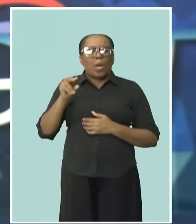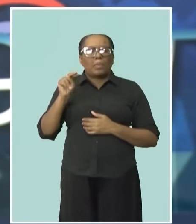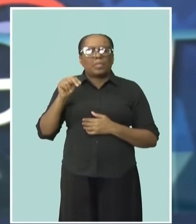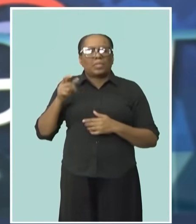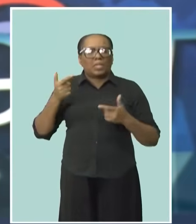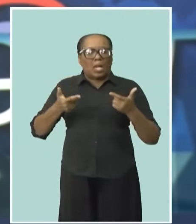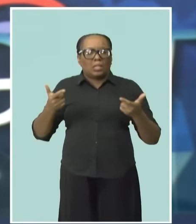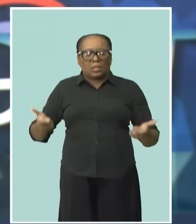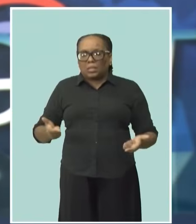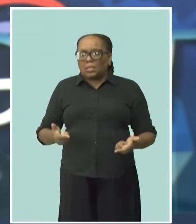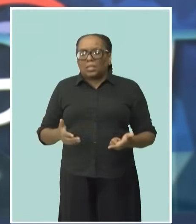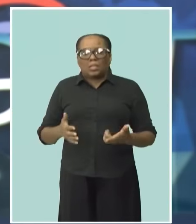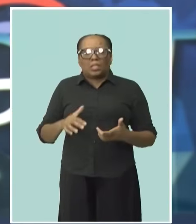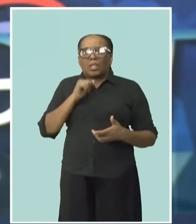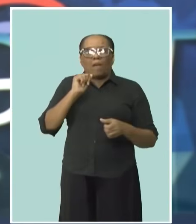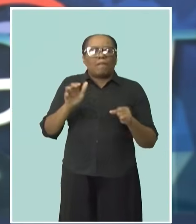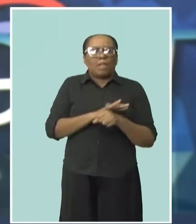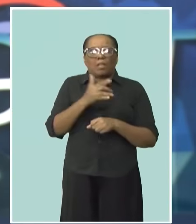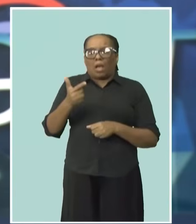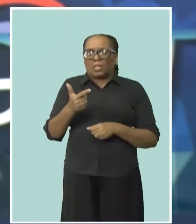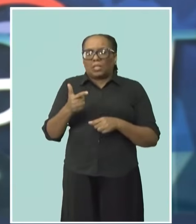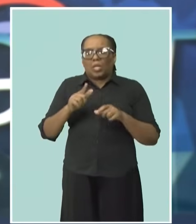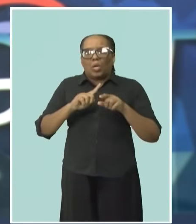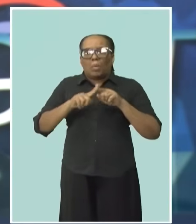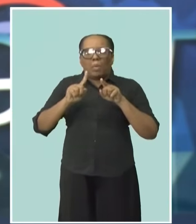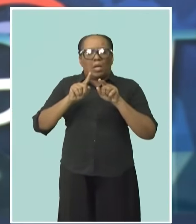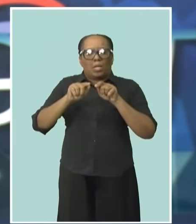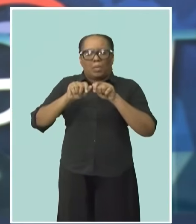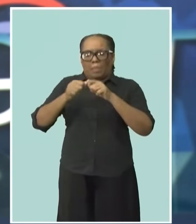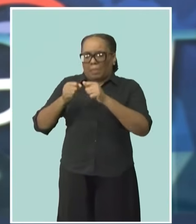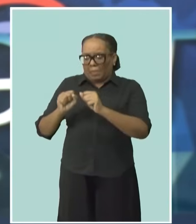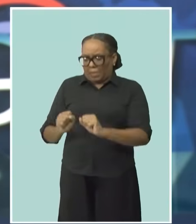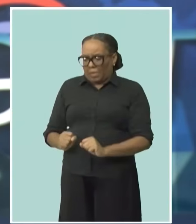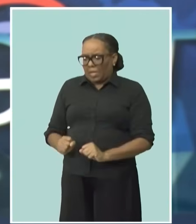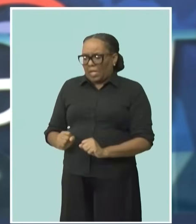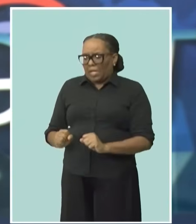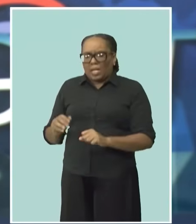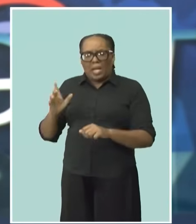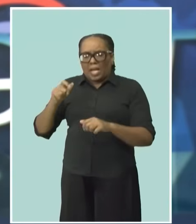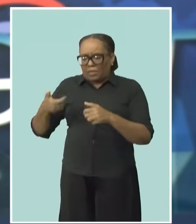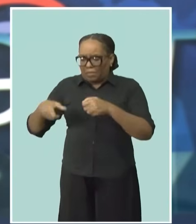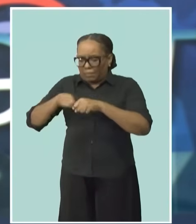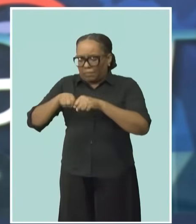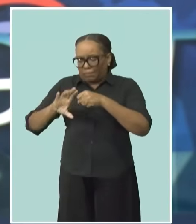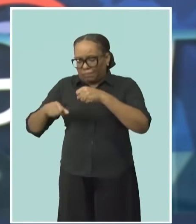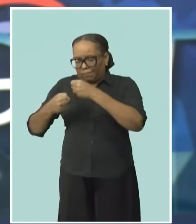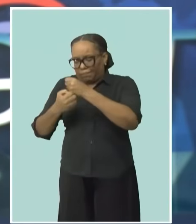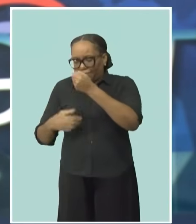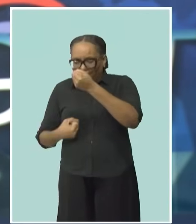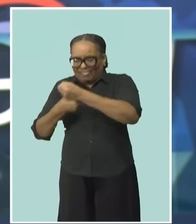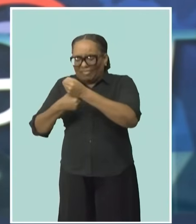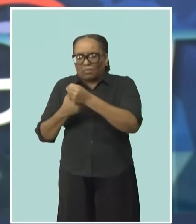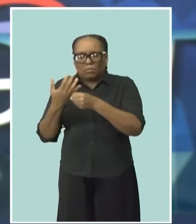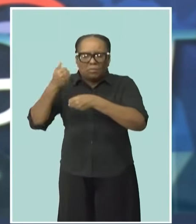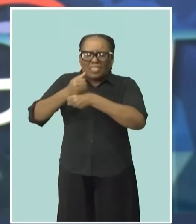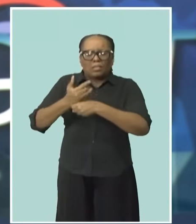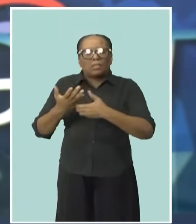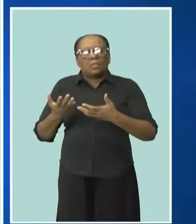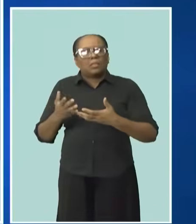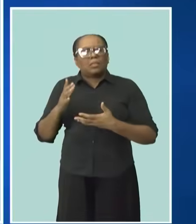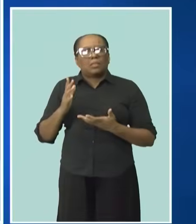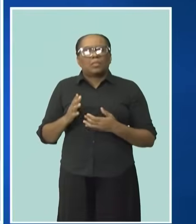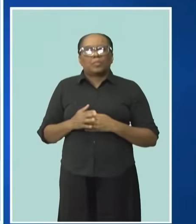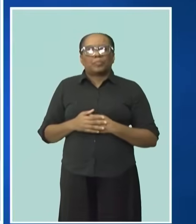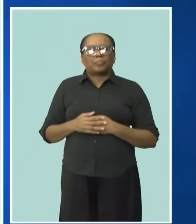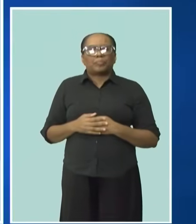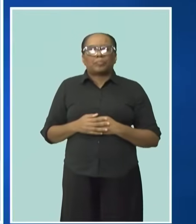then reassembled. Her comments came during a recent Community Connect service hosted by Sanctuary Empowerment Center. When you